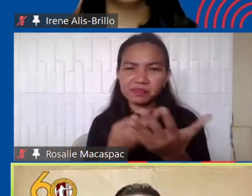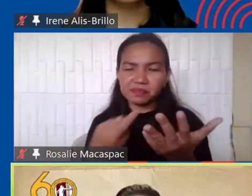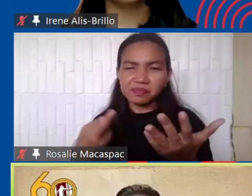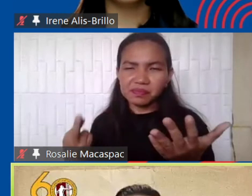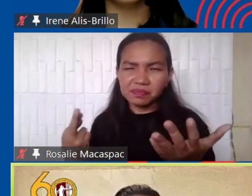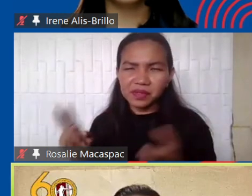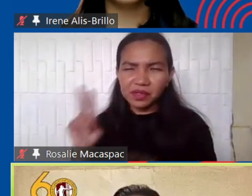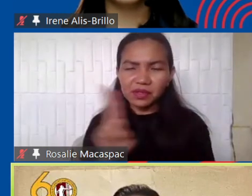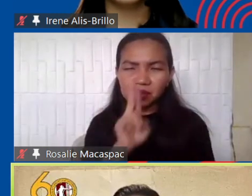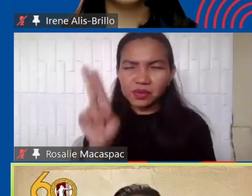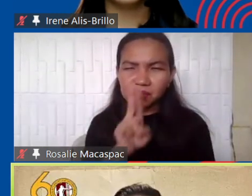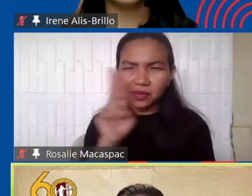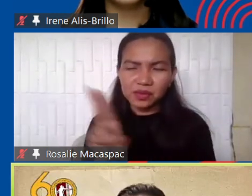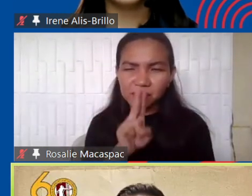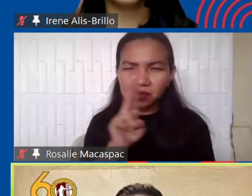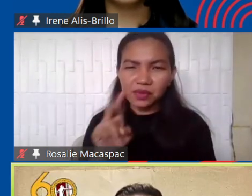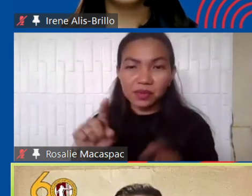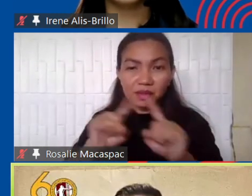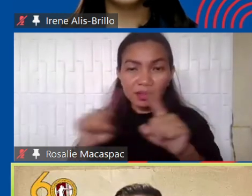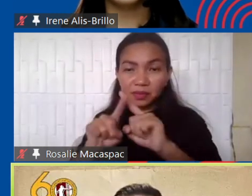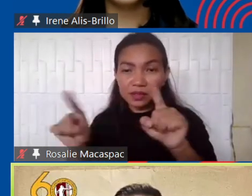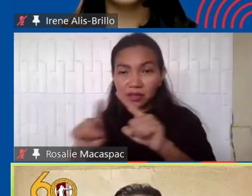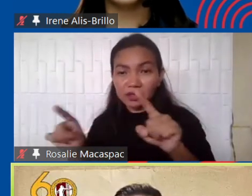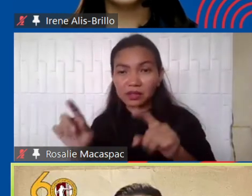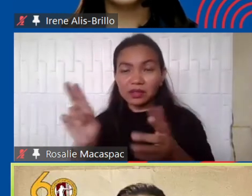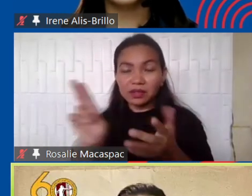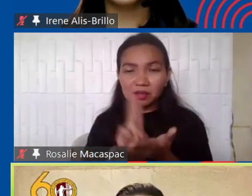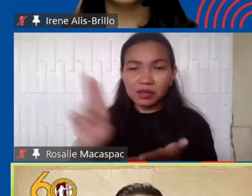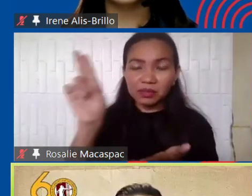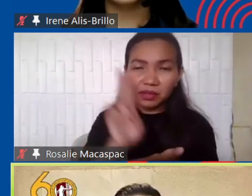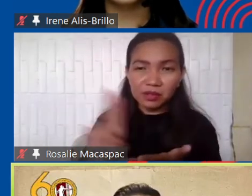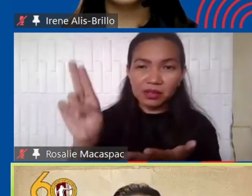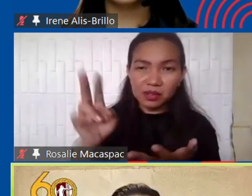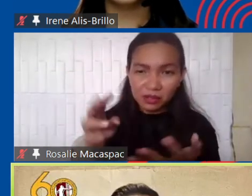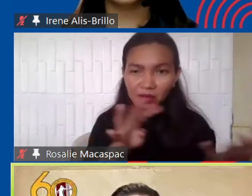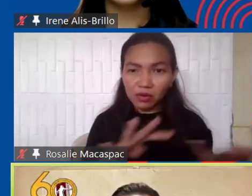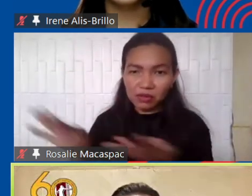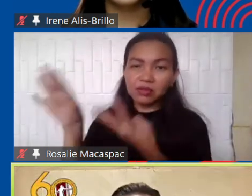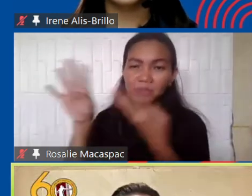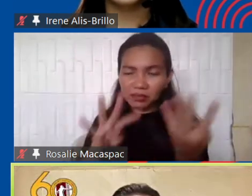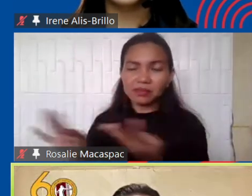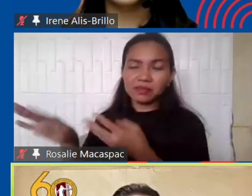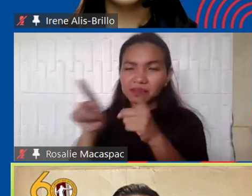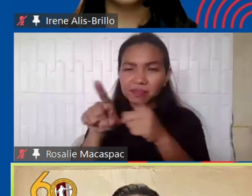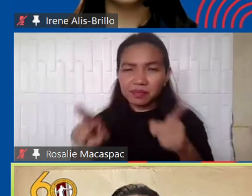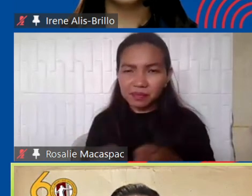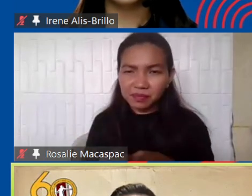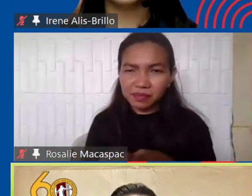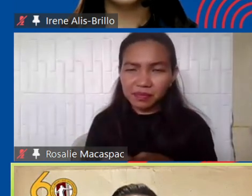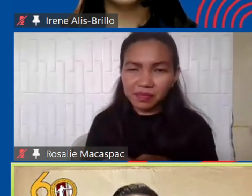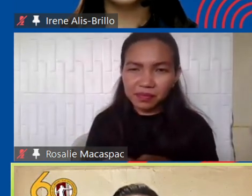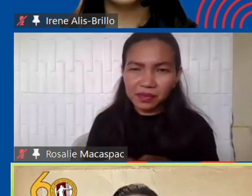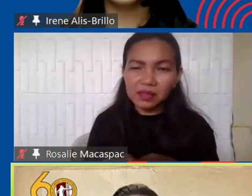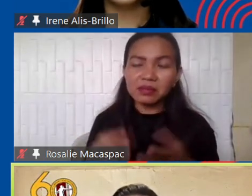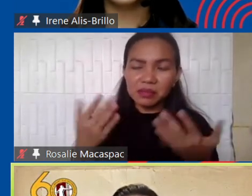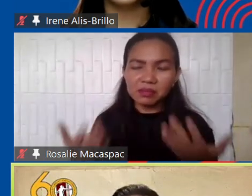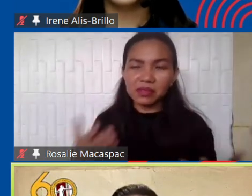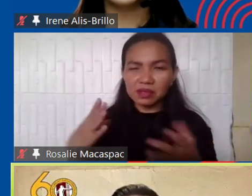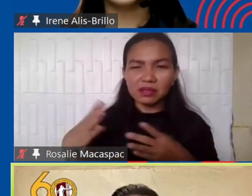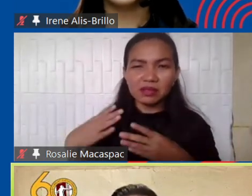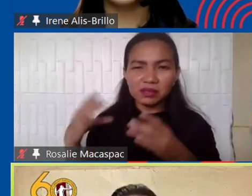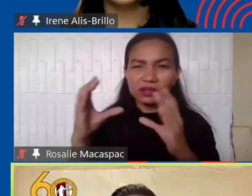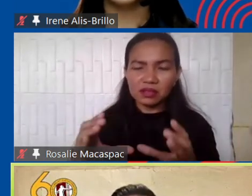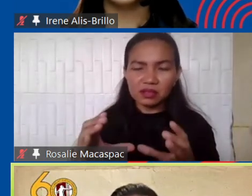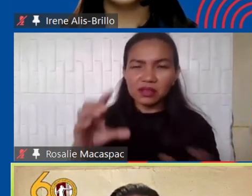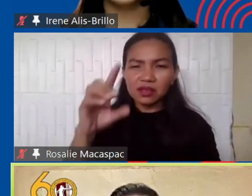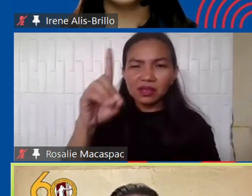see that multiple universities and research institutions are uploading their materials there because that's a higher chance for your data